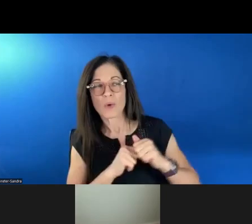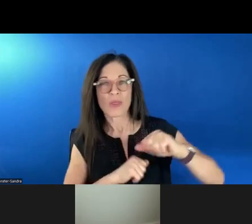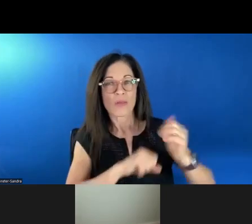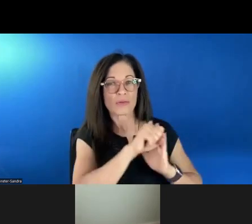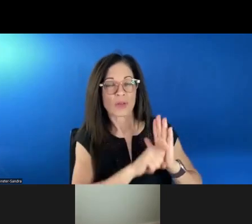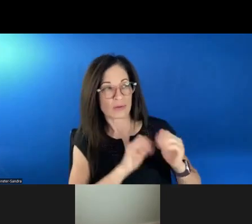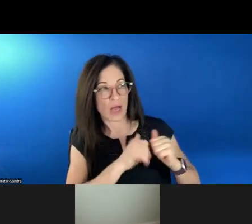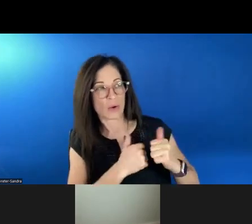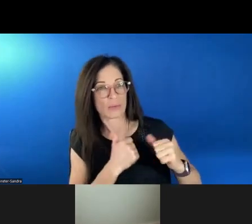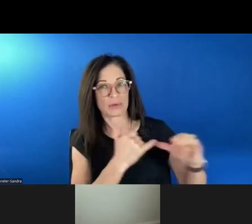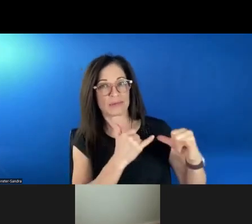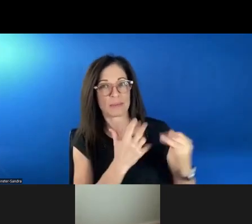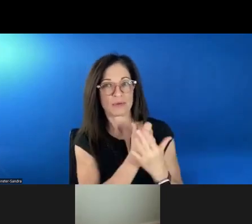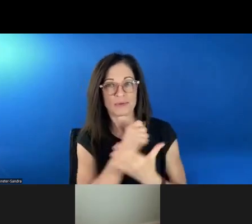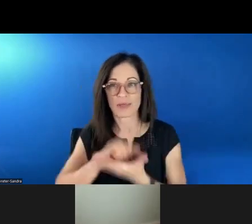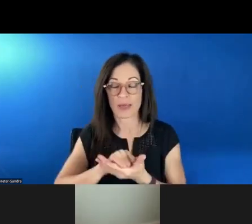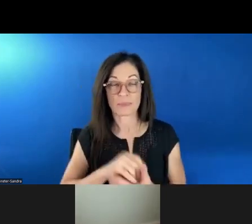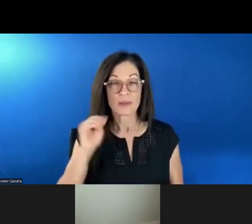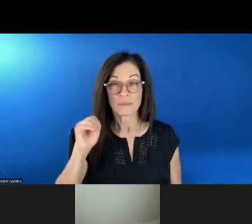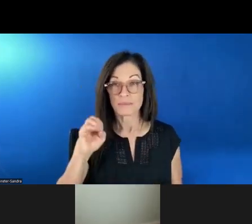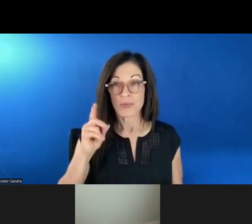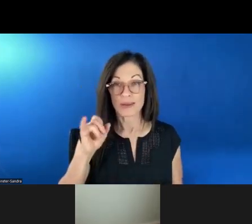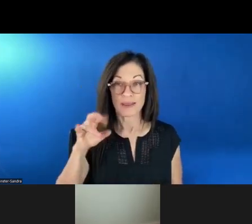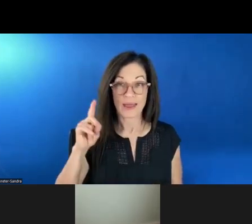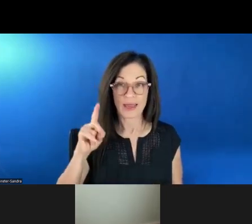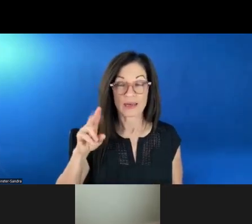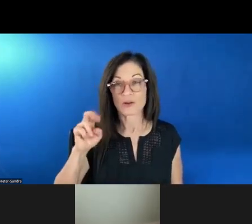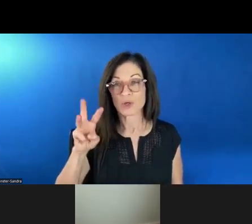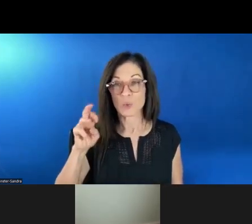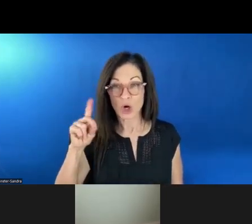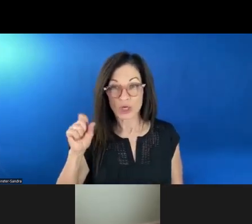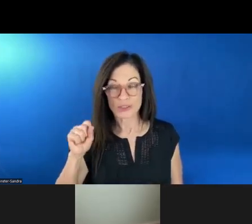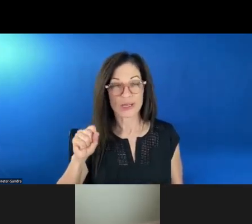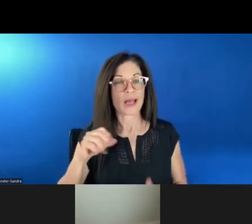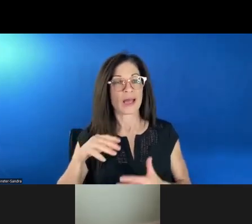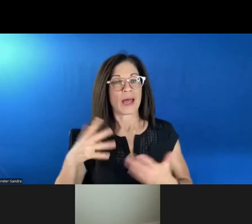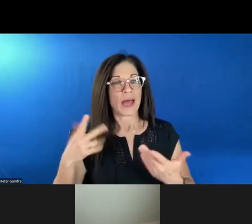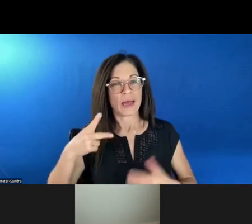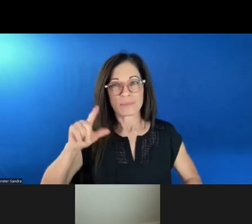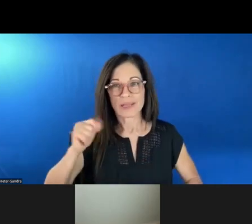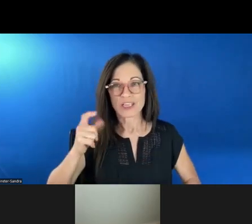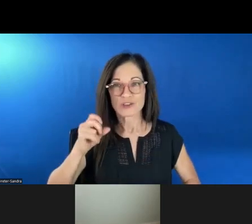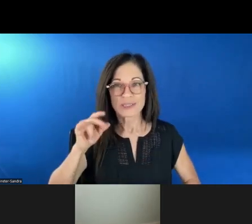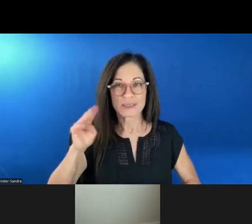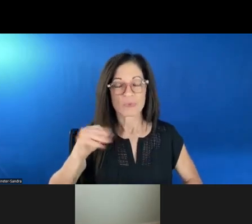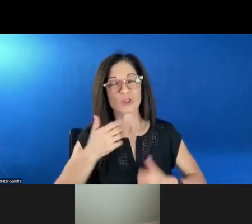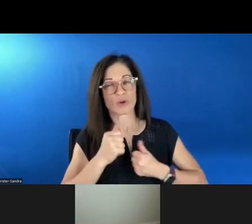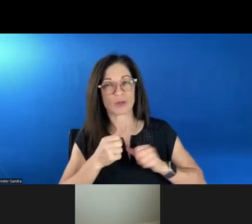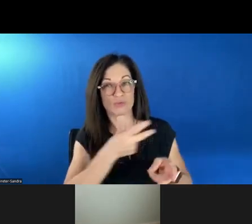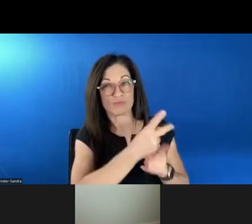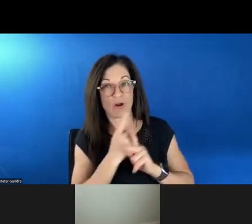that. Medicaid rewards plagiarism. We always look to borrow from each of the different states and what type